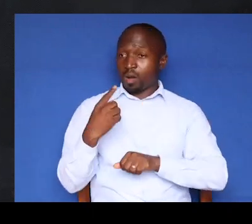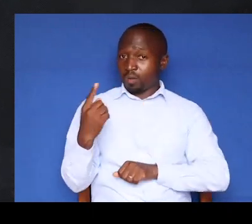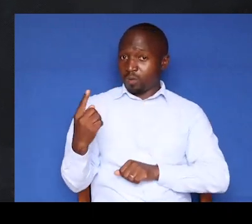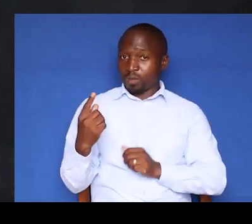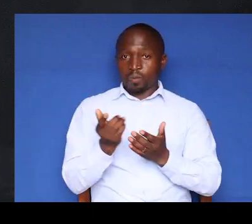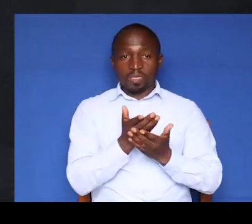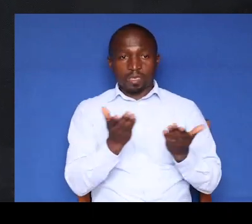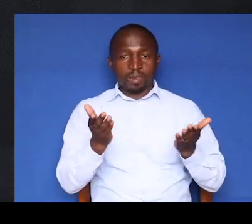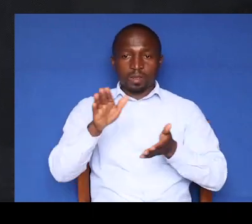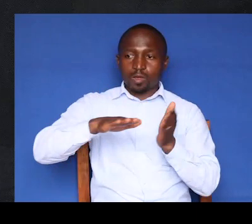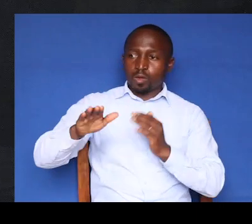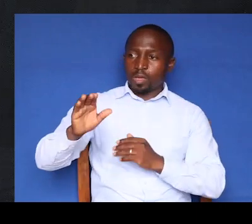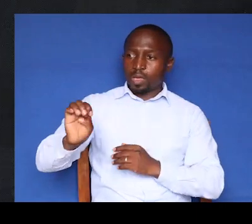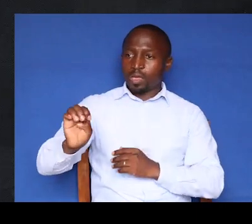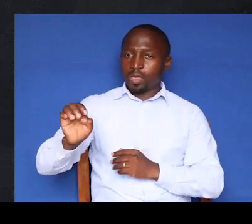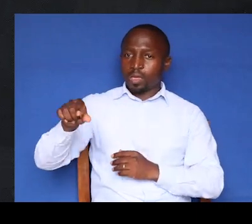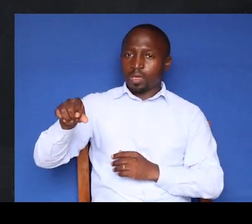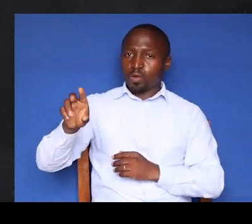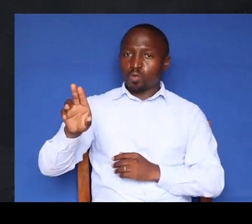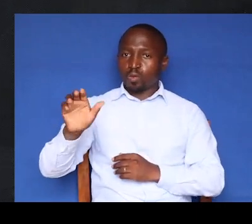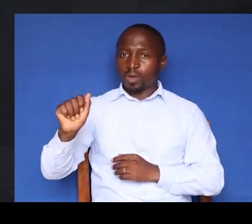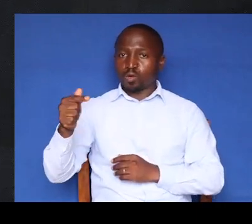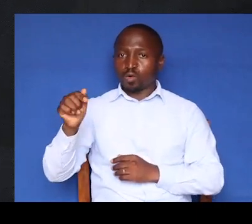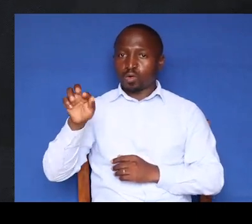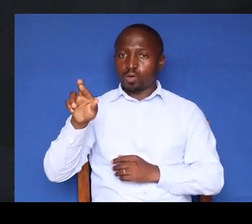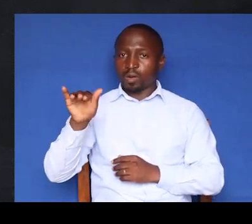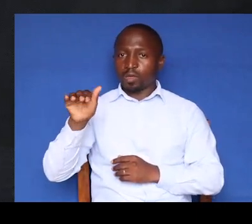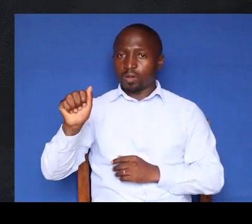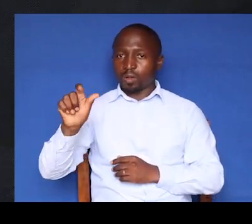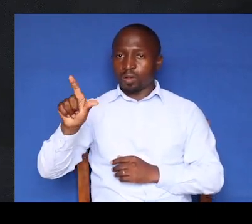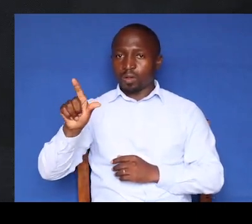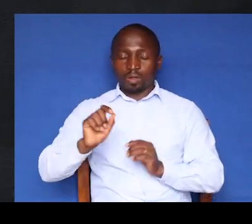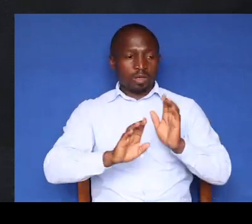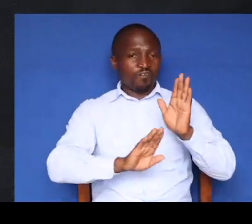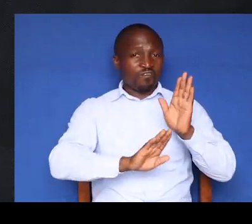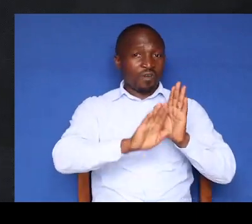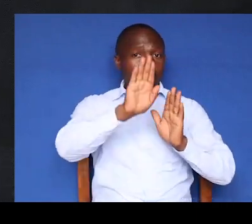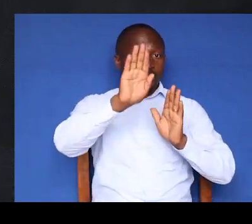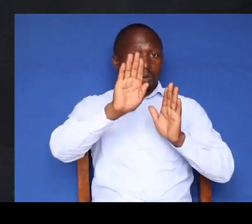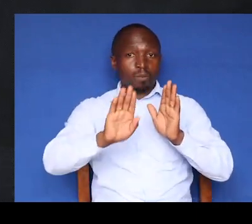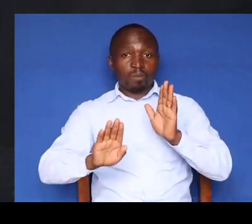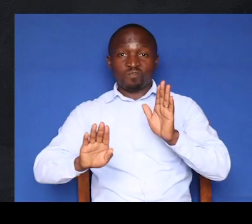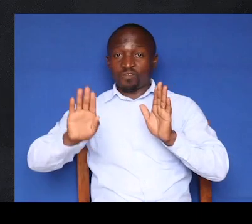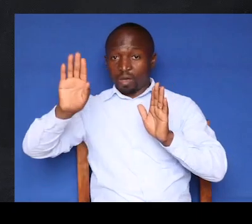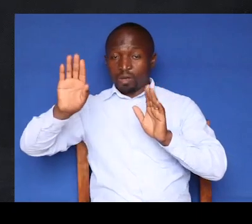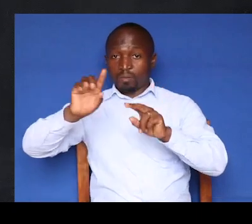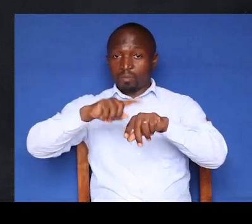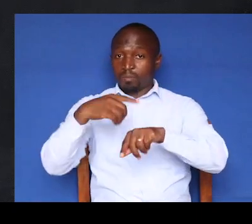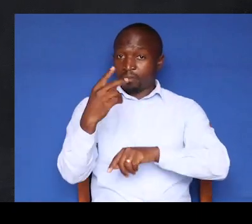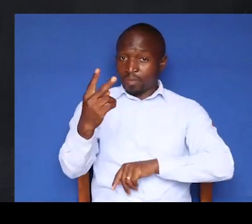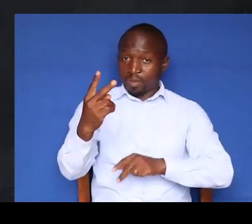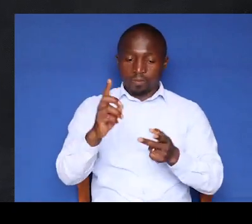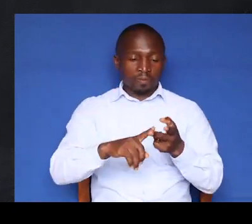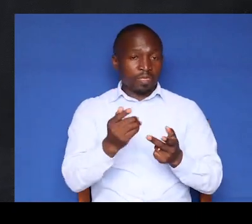in equatorial regions, fluctuate twice. And some rivers, especially those which